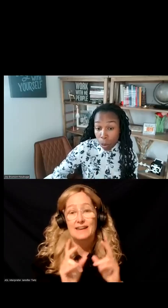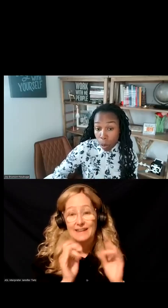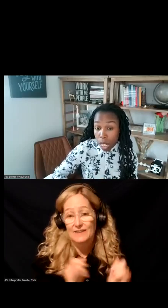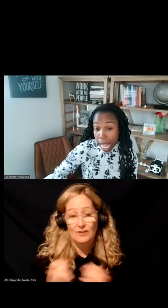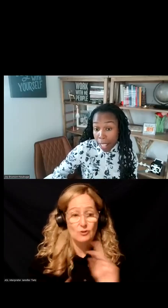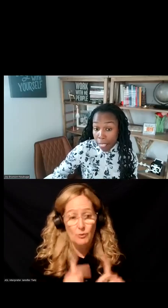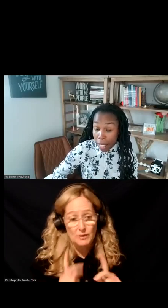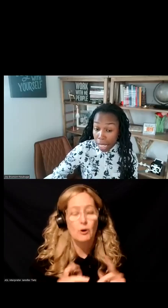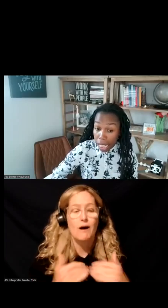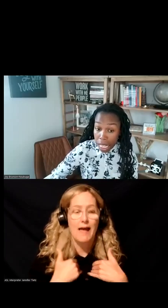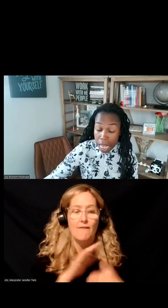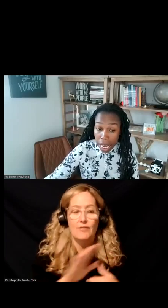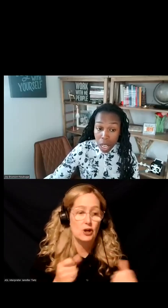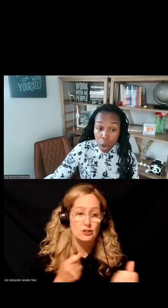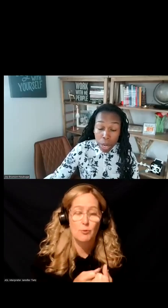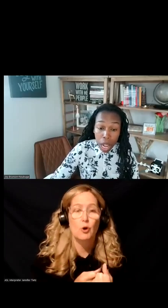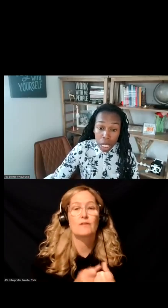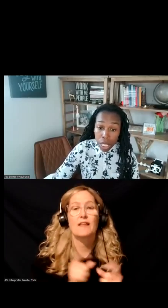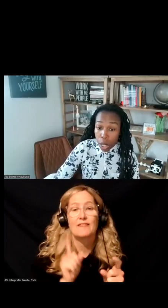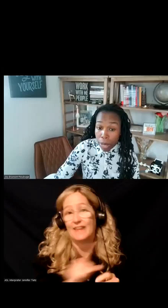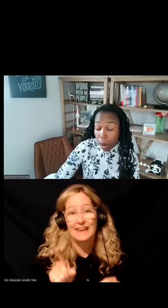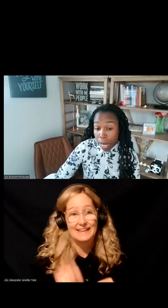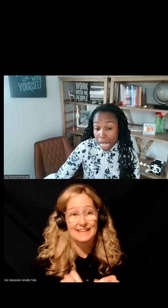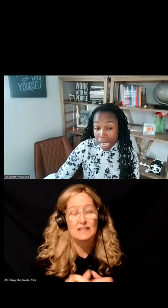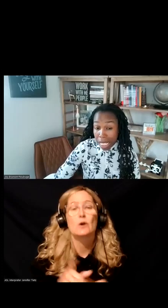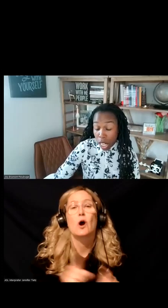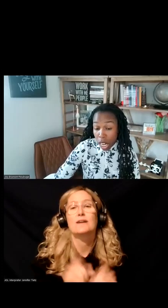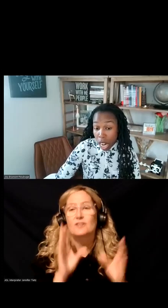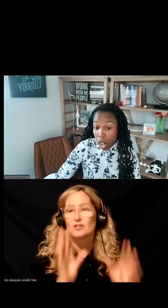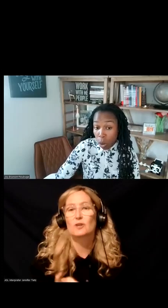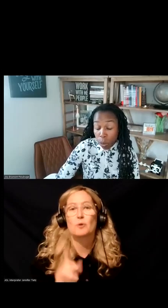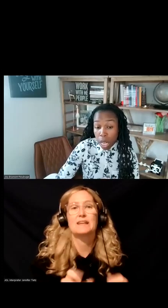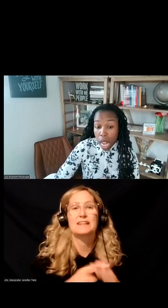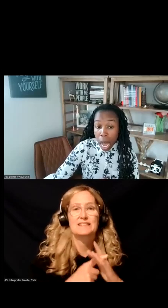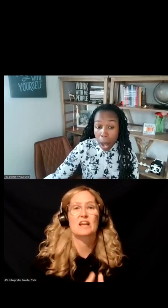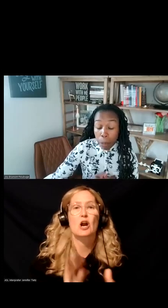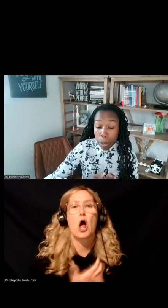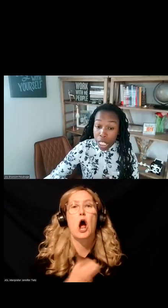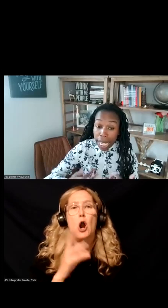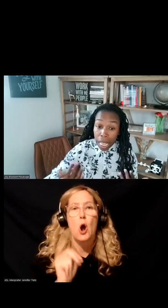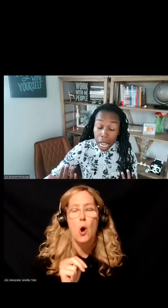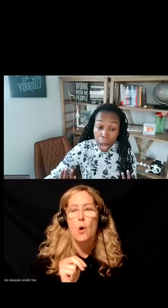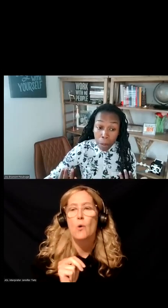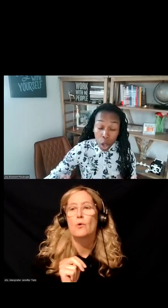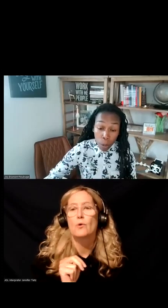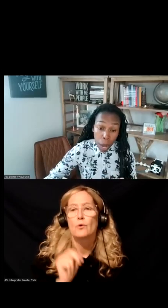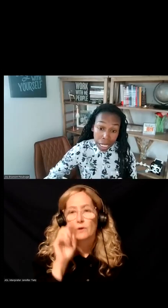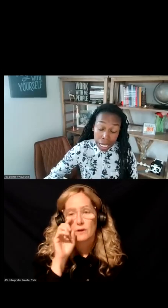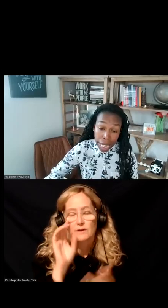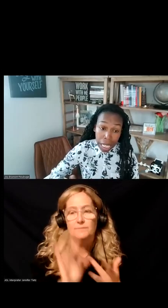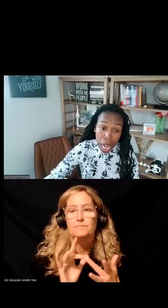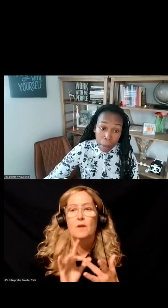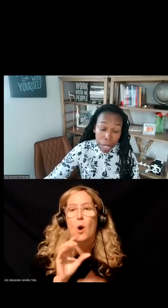got the support that they needed. We also determined that we needed to start our own bridging